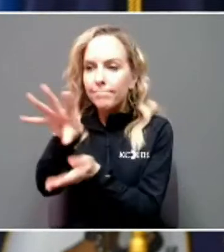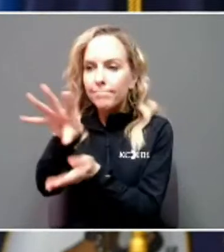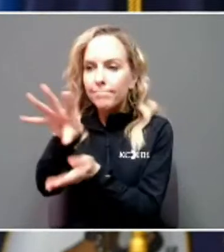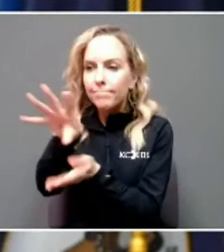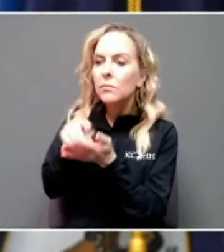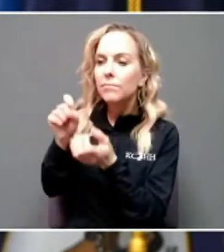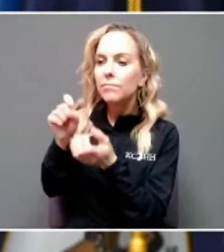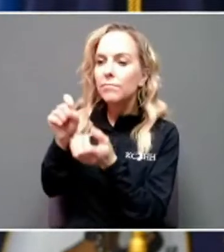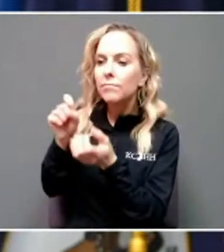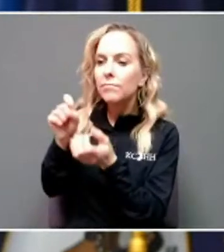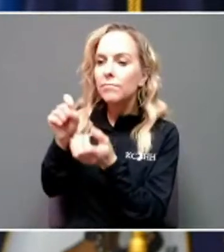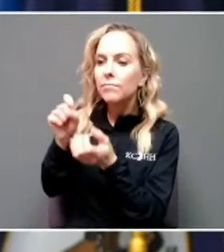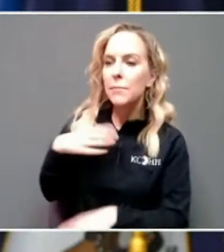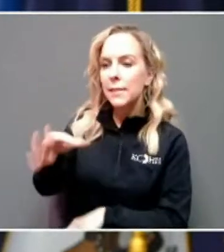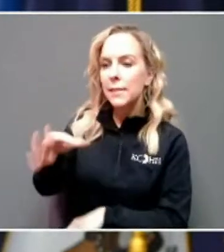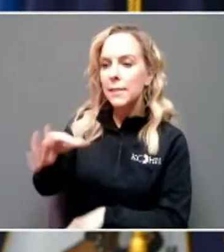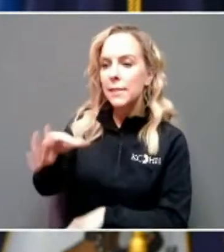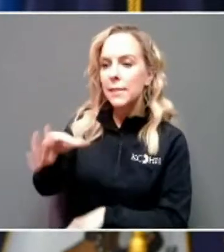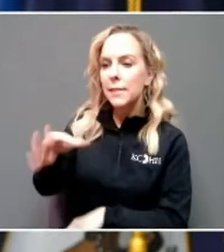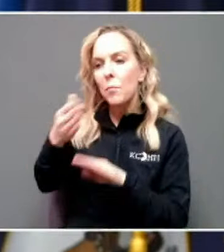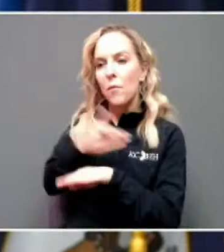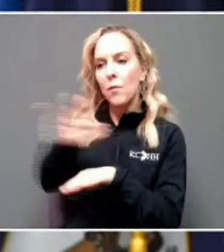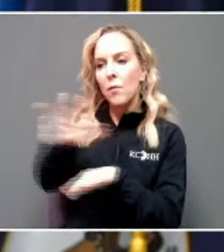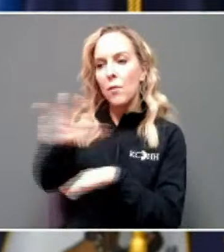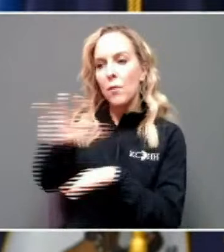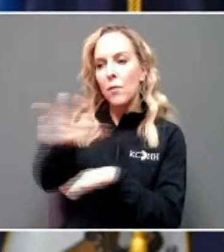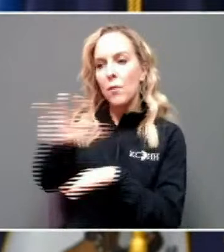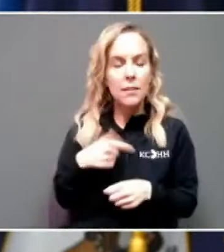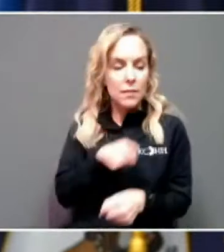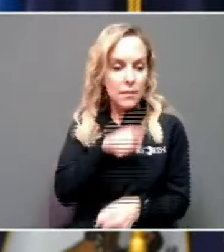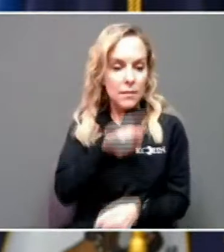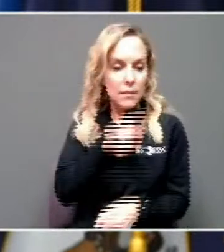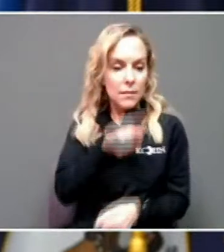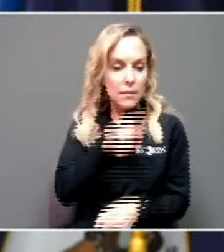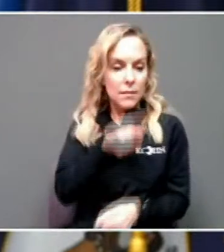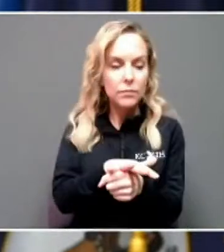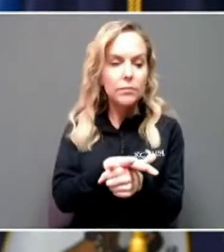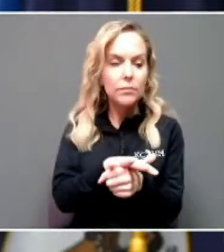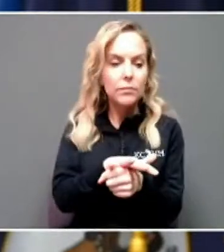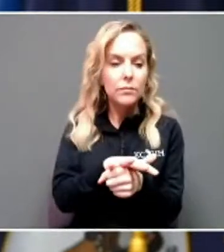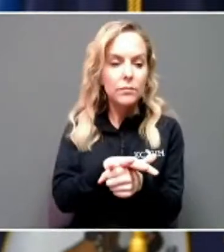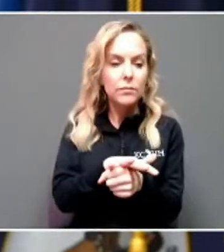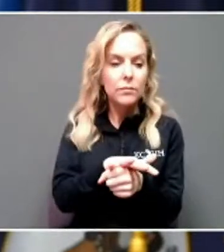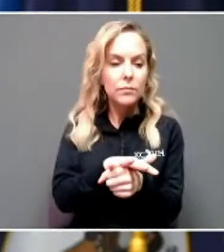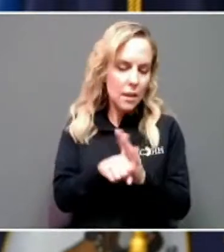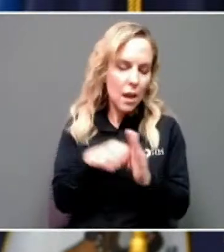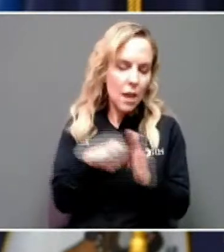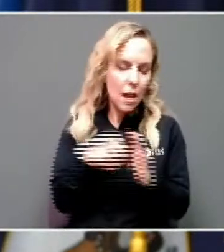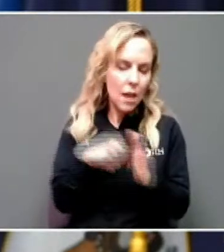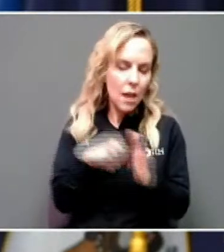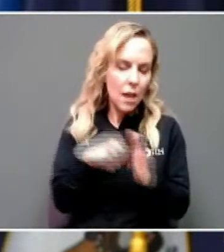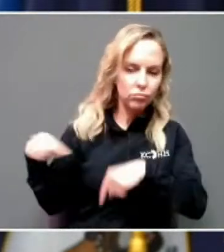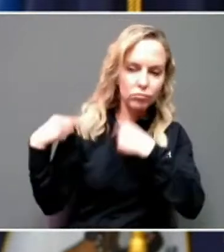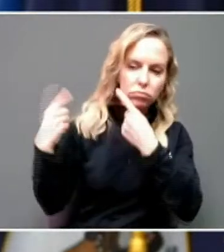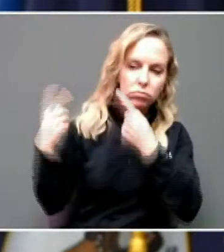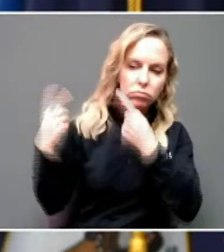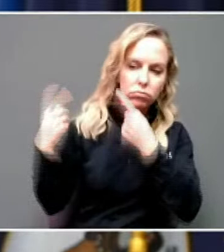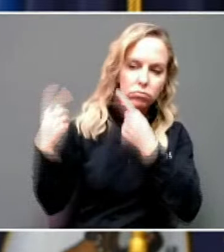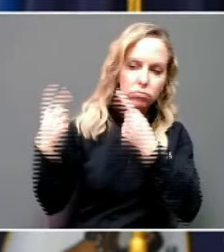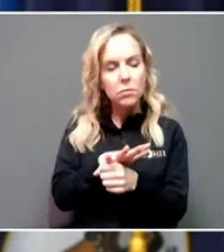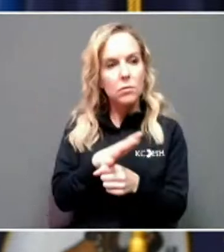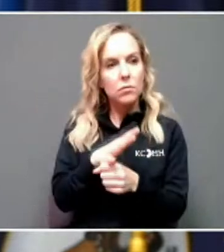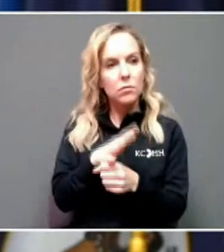forward as well. I'll be committed to this state, as I've always been, to help make it a safe